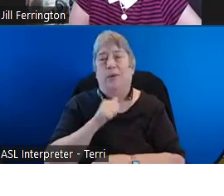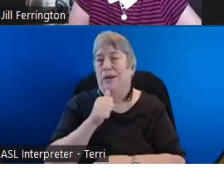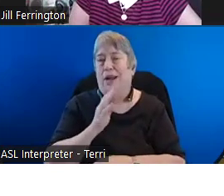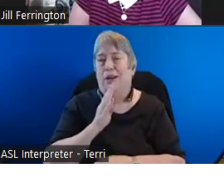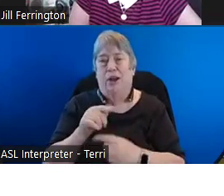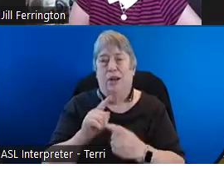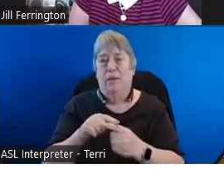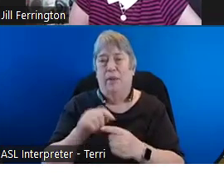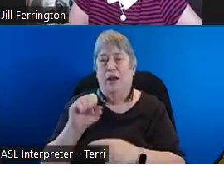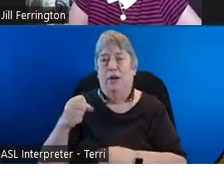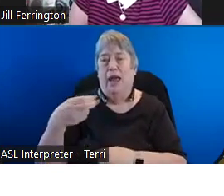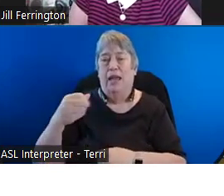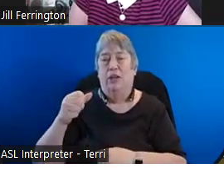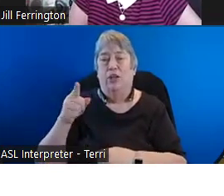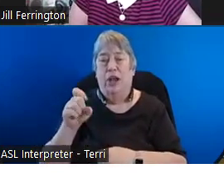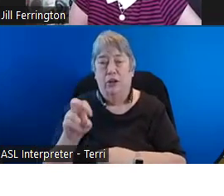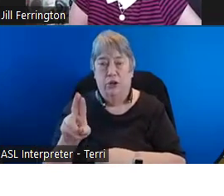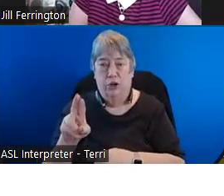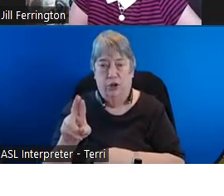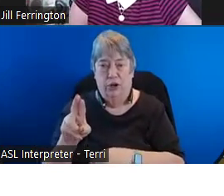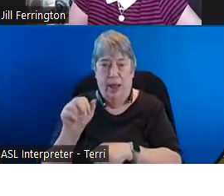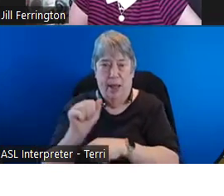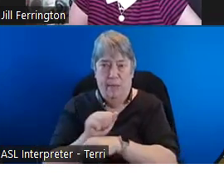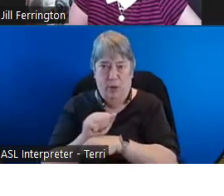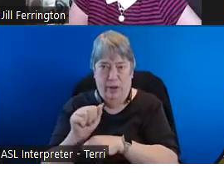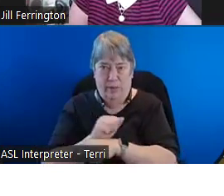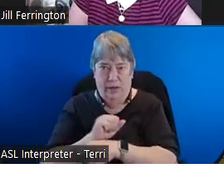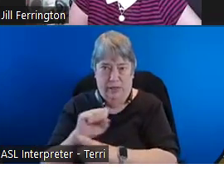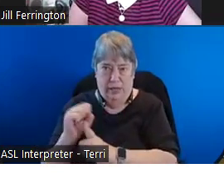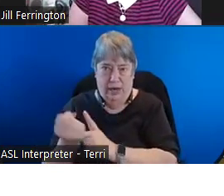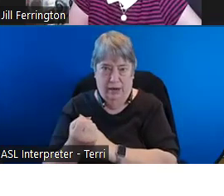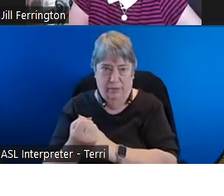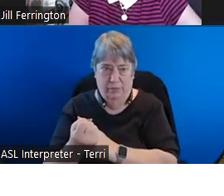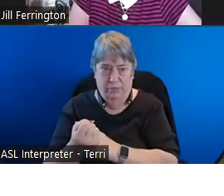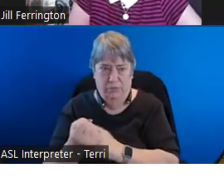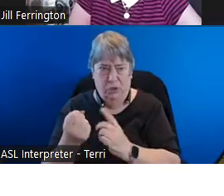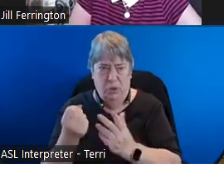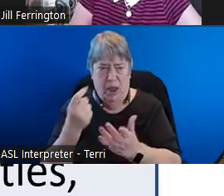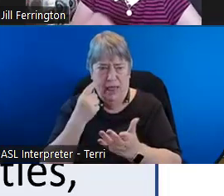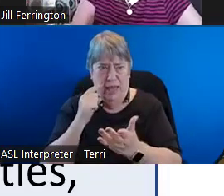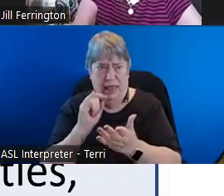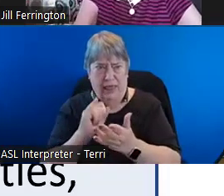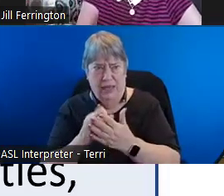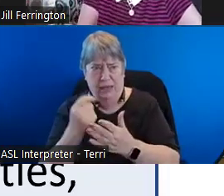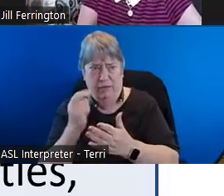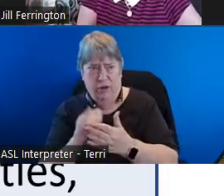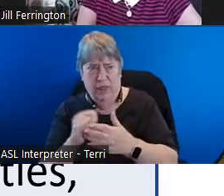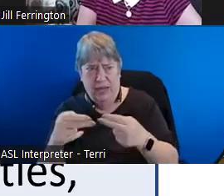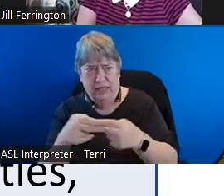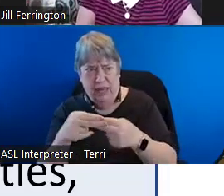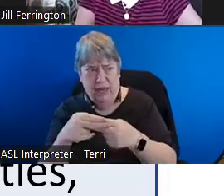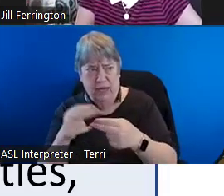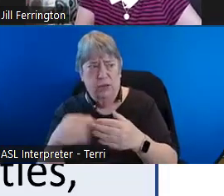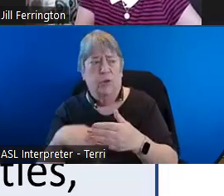sheltered employment settings. I think that's all I wanted to say on this slide, so we can go on to the next one.